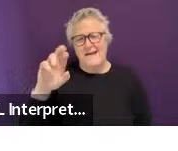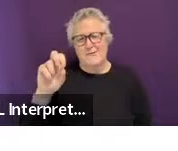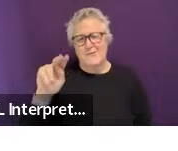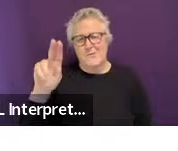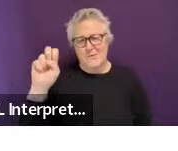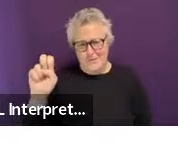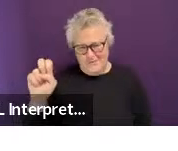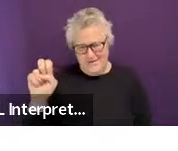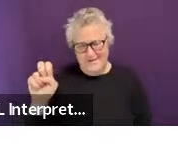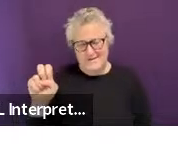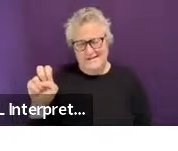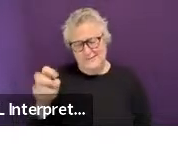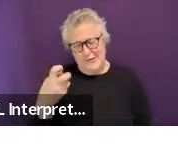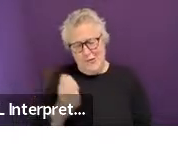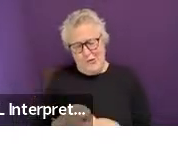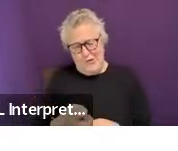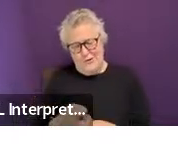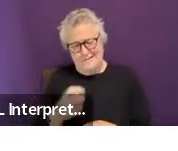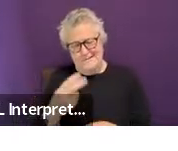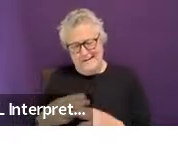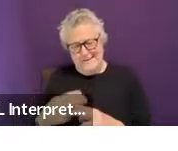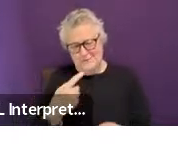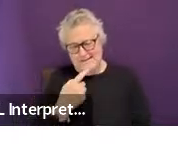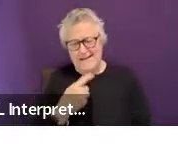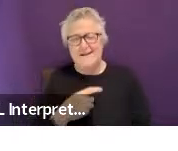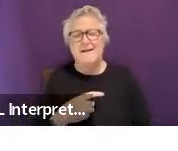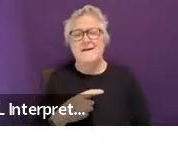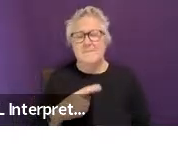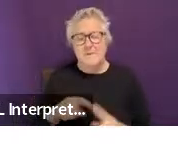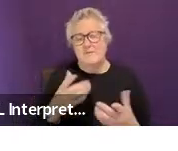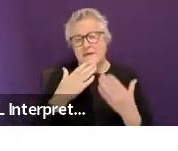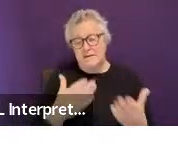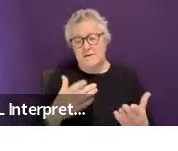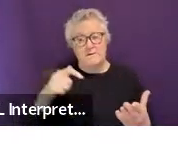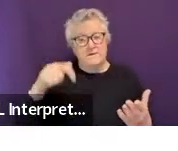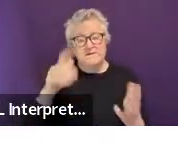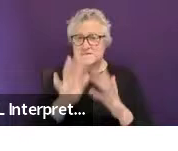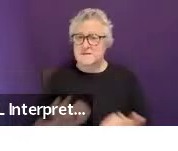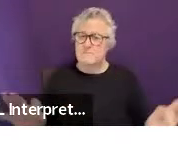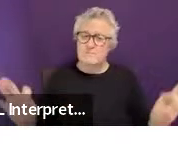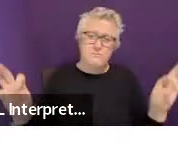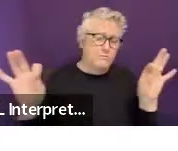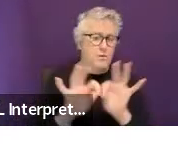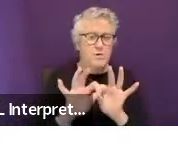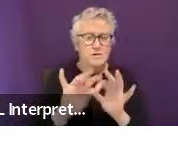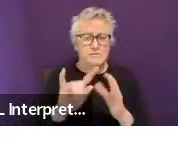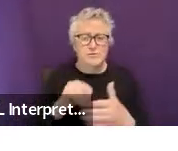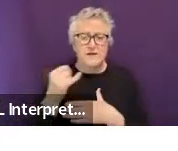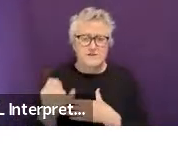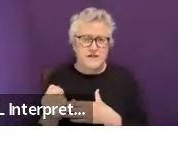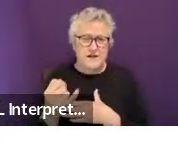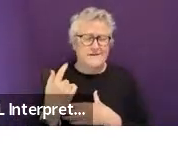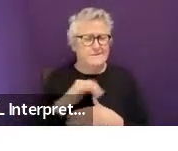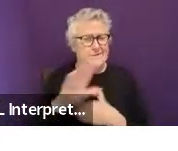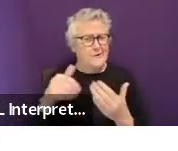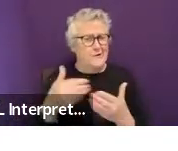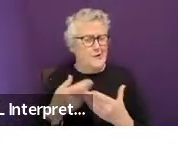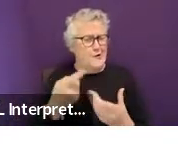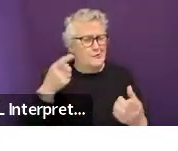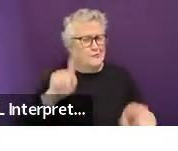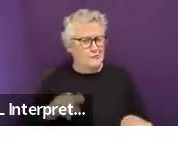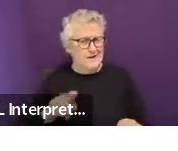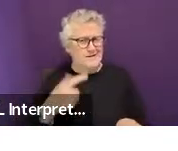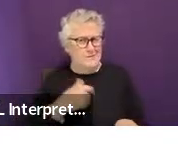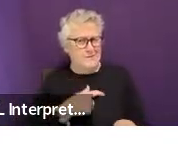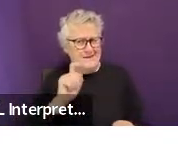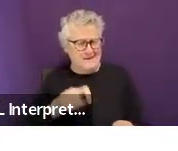committee. This is a pivotal project, and we all agree that we need to get it right. I'm stopping by today as a